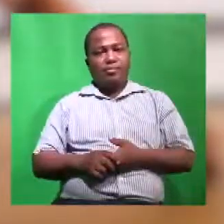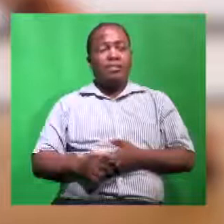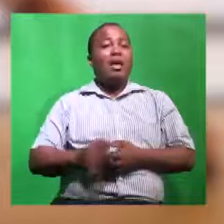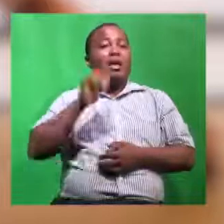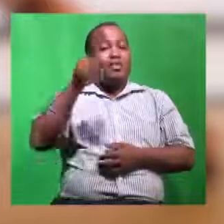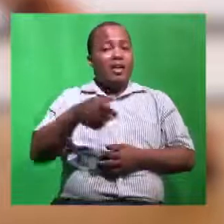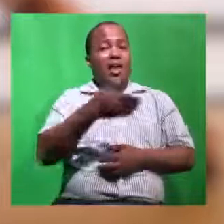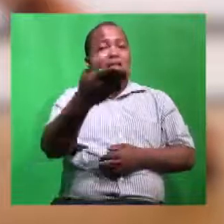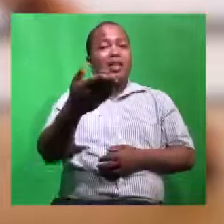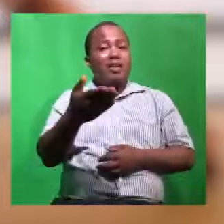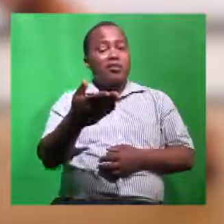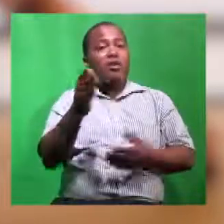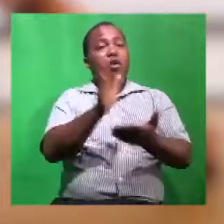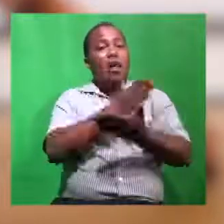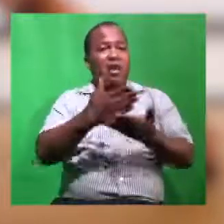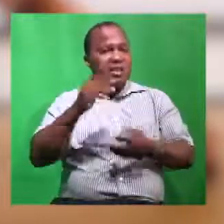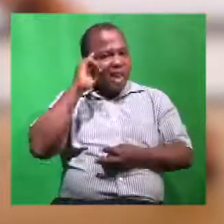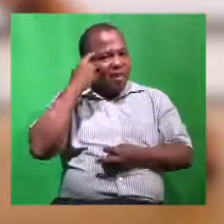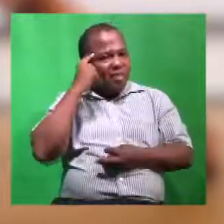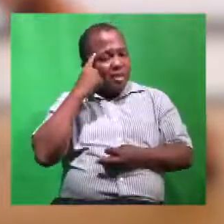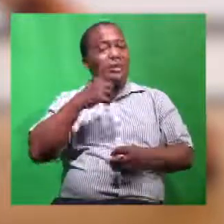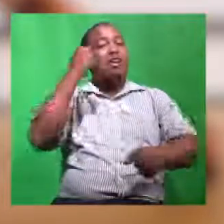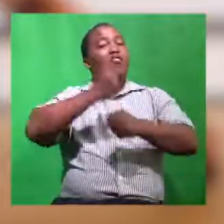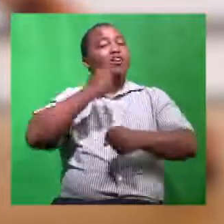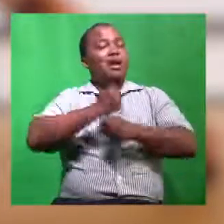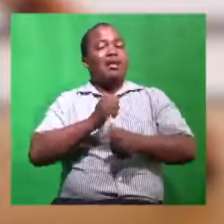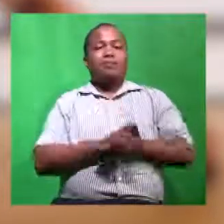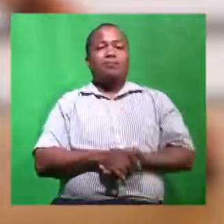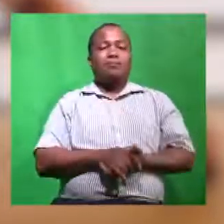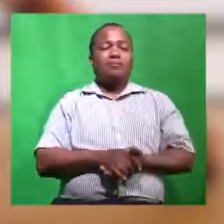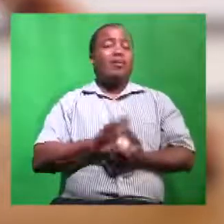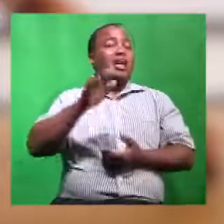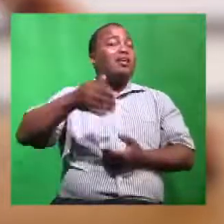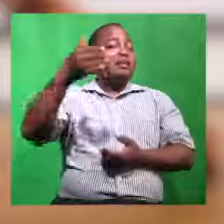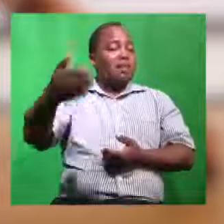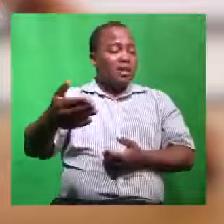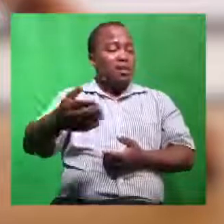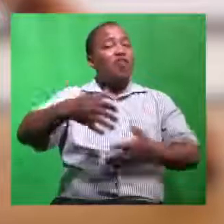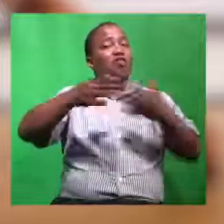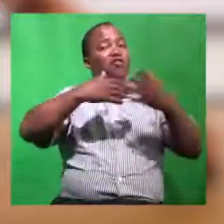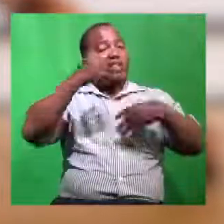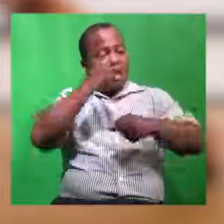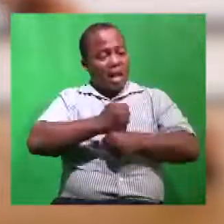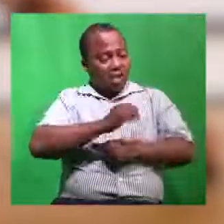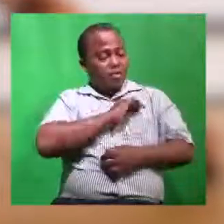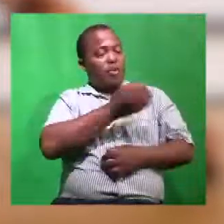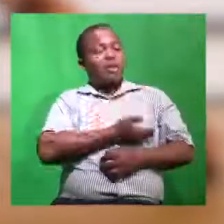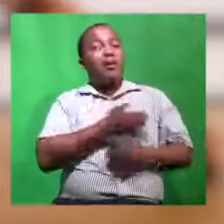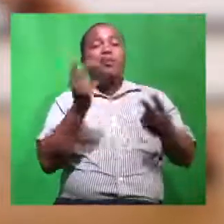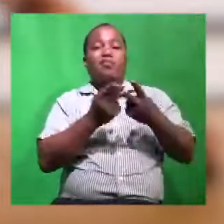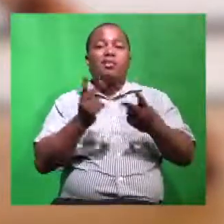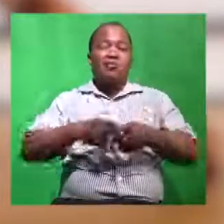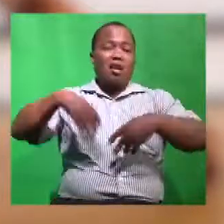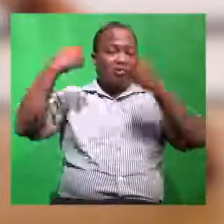Therefore, they have the capabilities of thinking and performing like men. Men are performing, even female also are